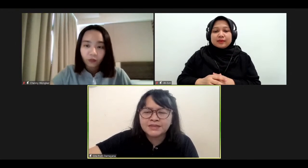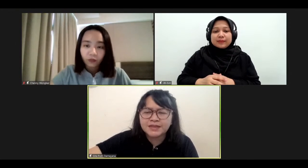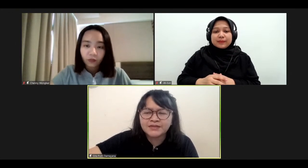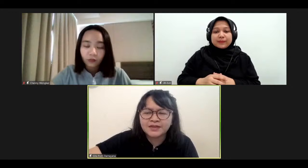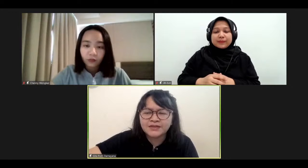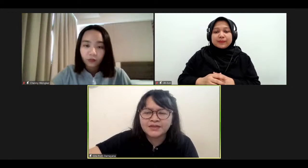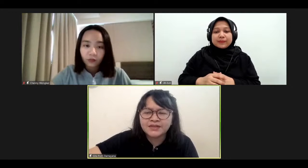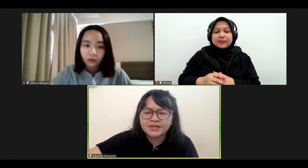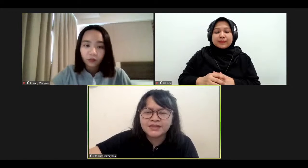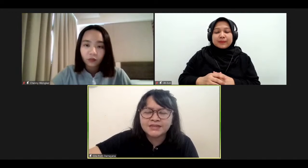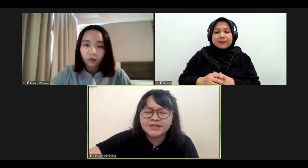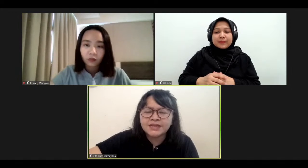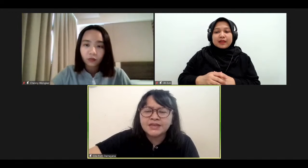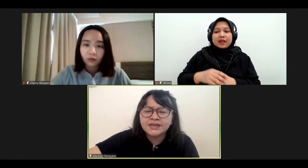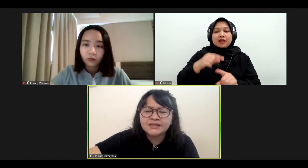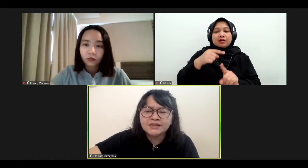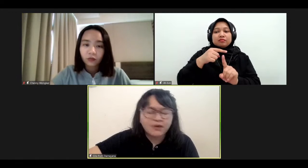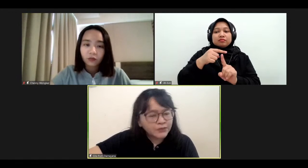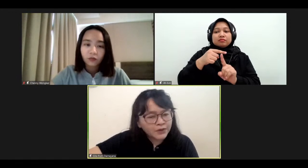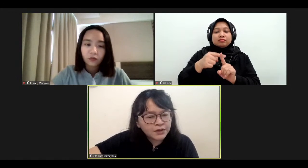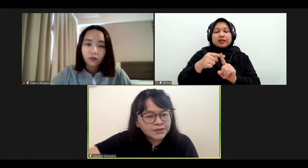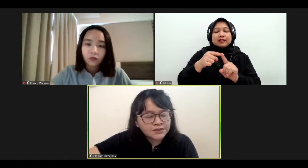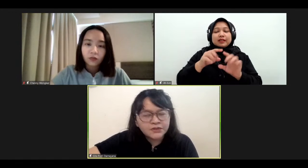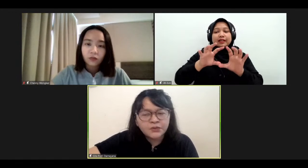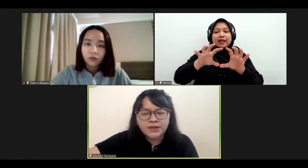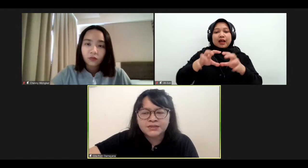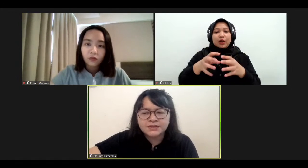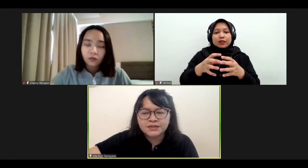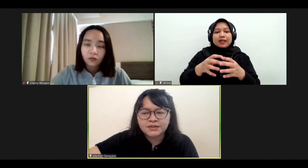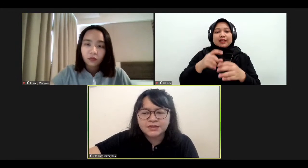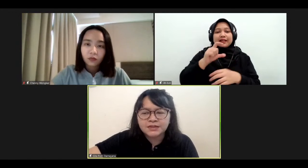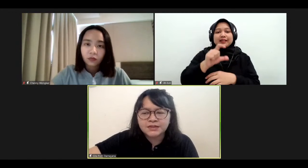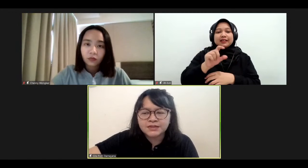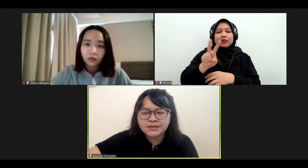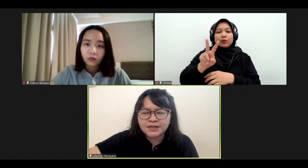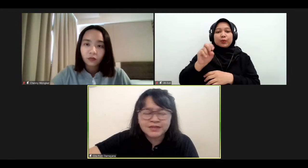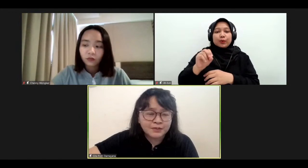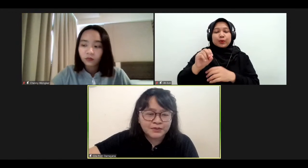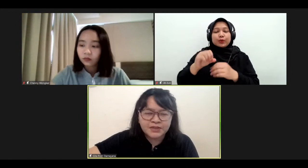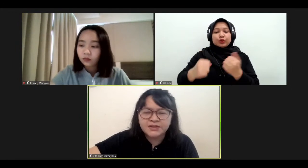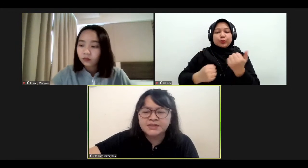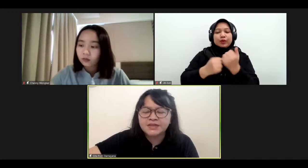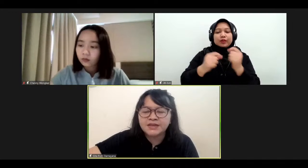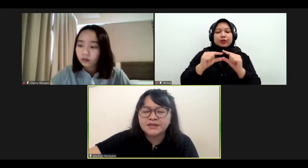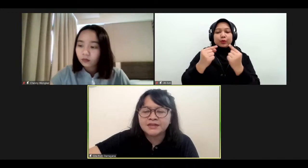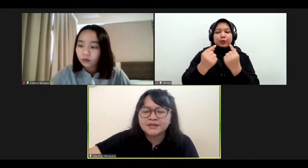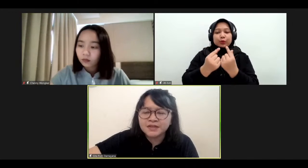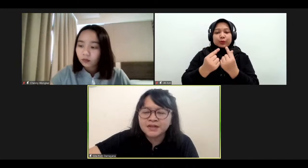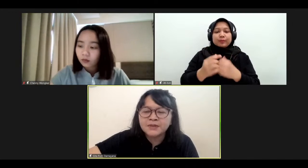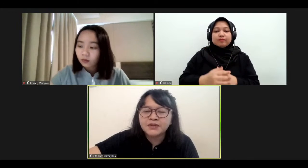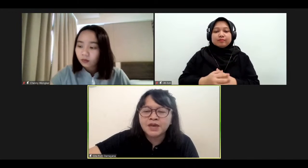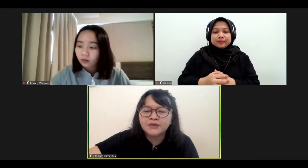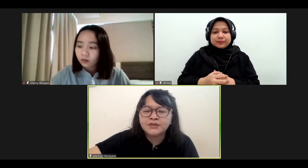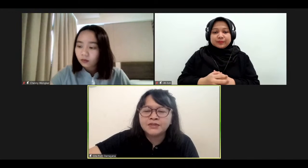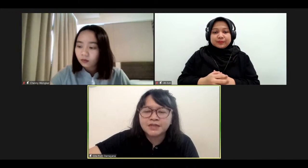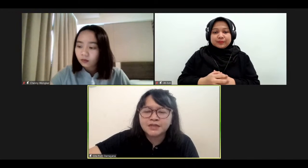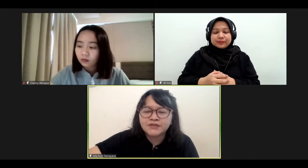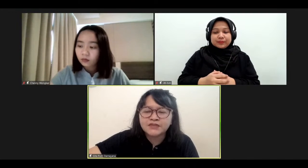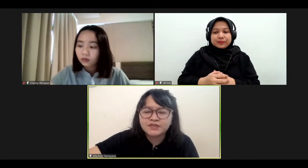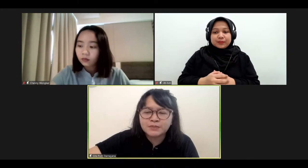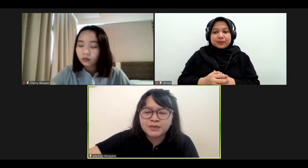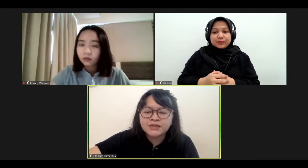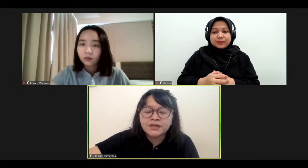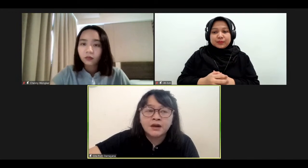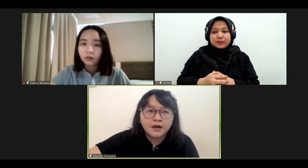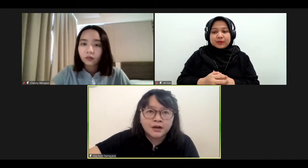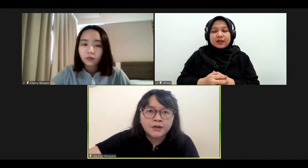space and their status is on the rise since the last couple of years, and concern about how the state of